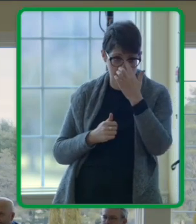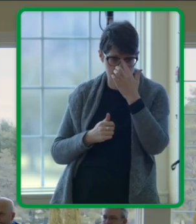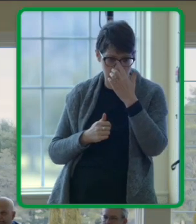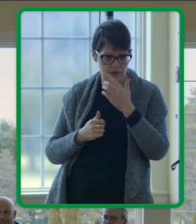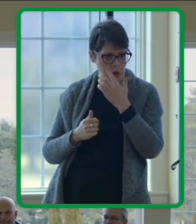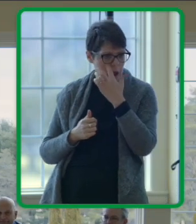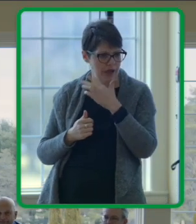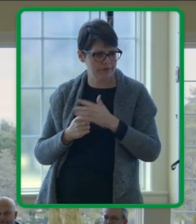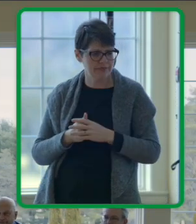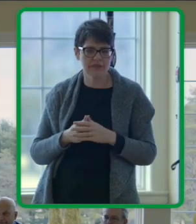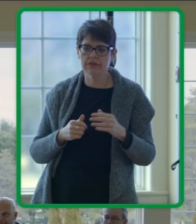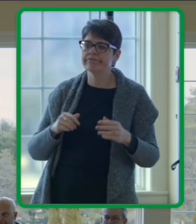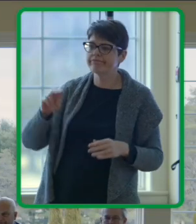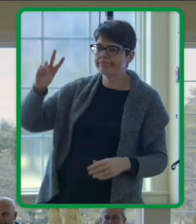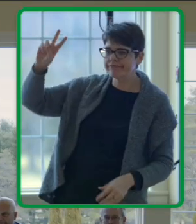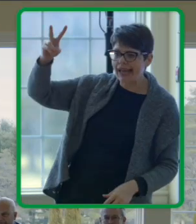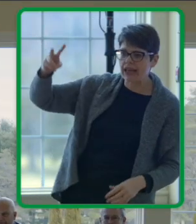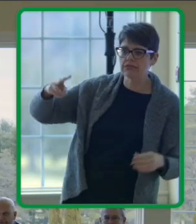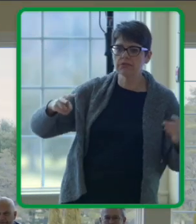I have a motion. Do I have a second?